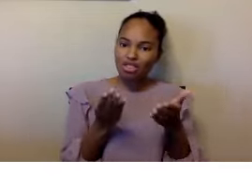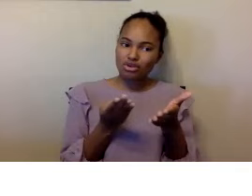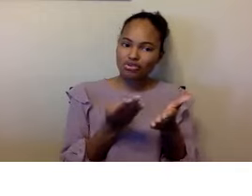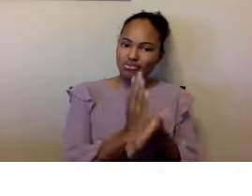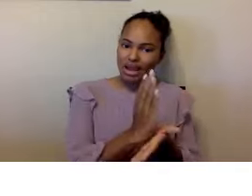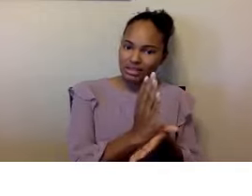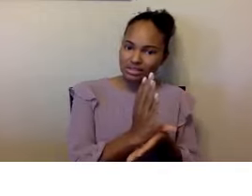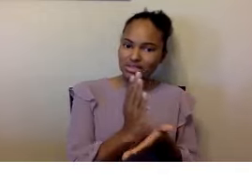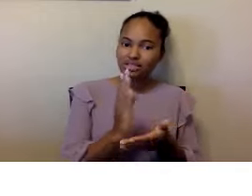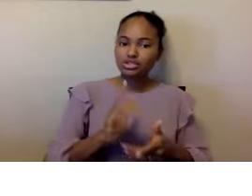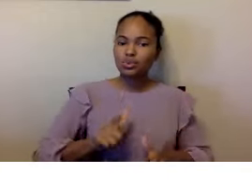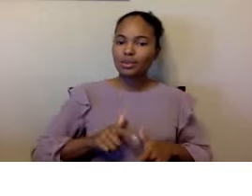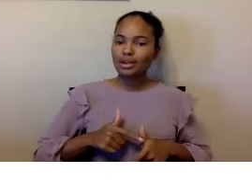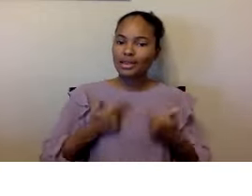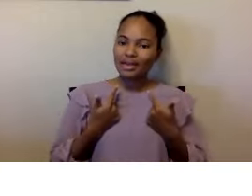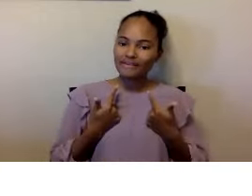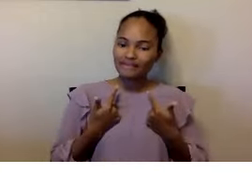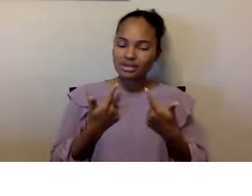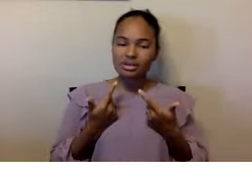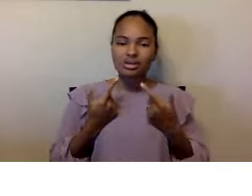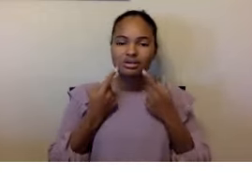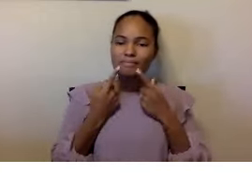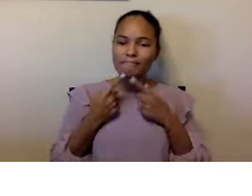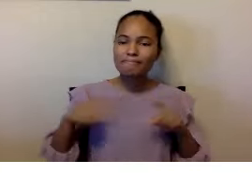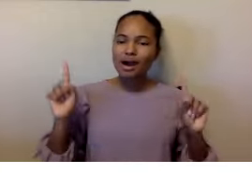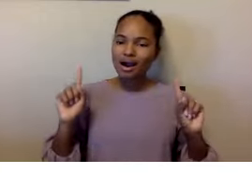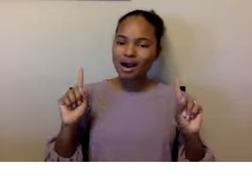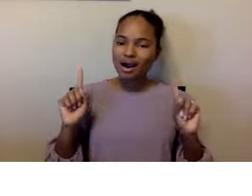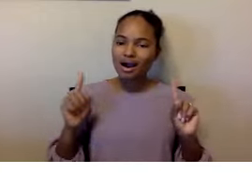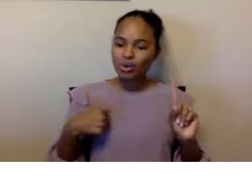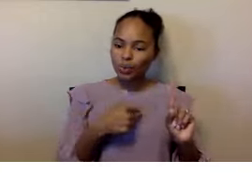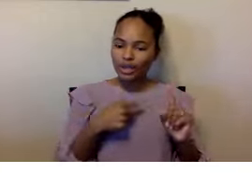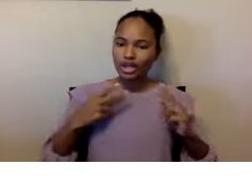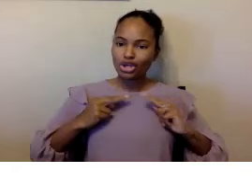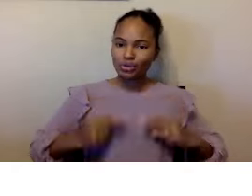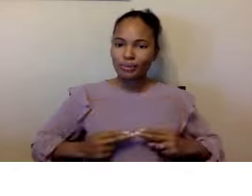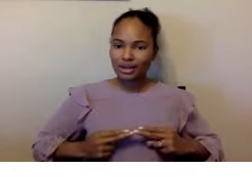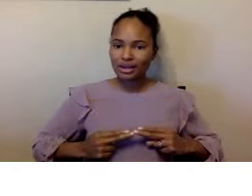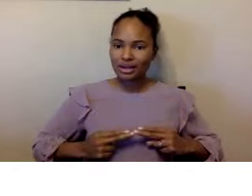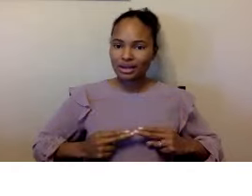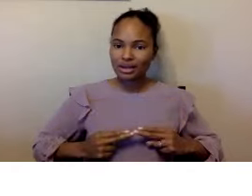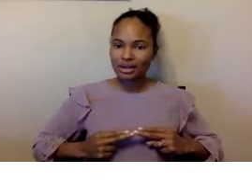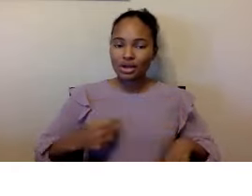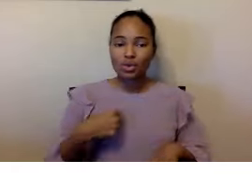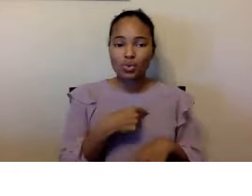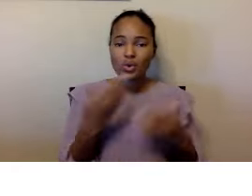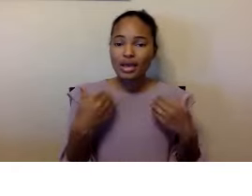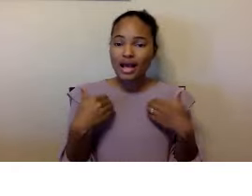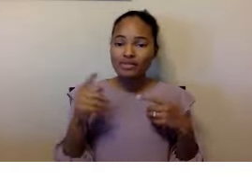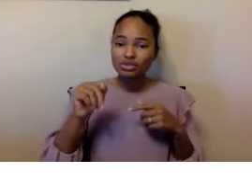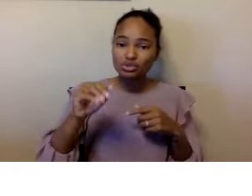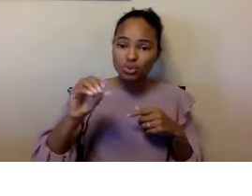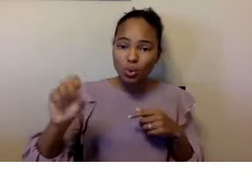live and prosper as human beings, and having the tools and